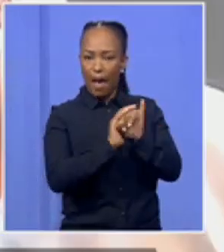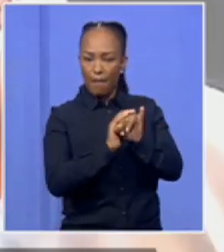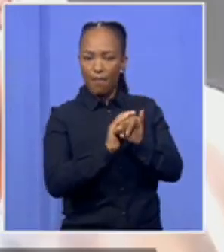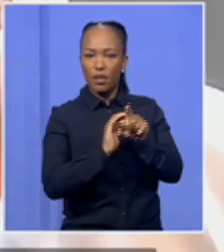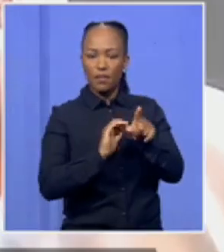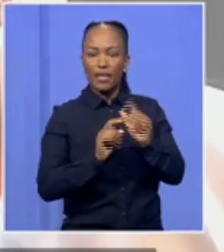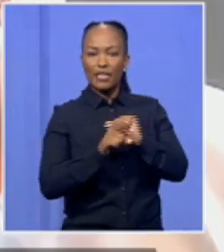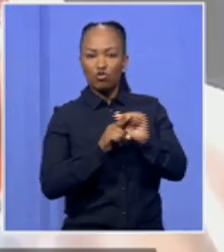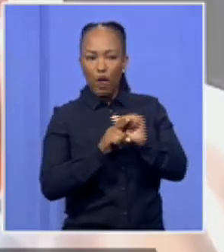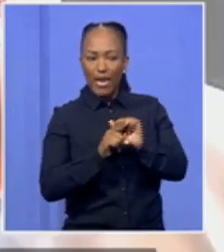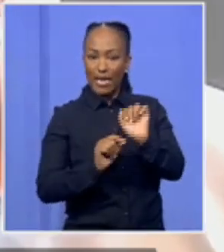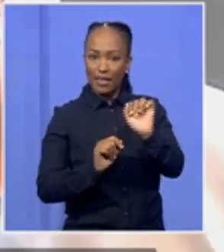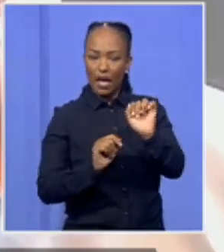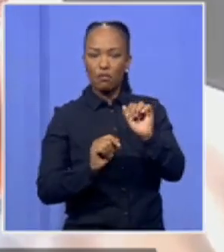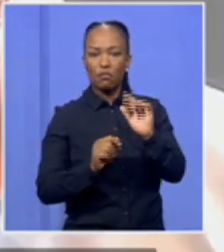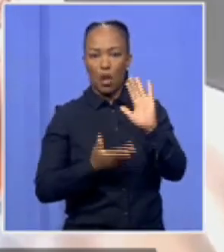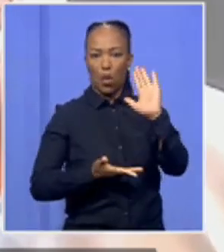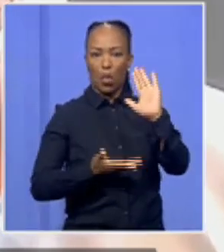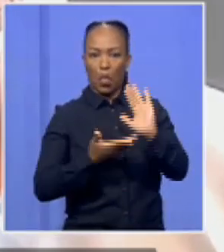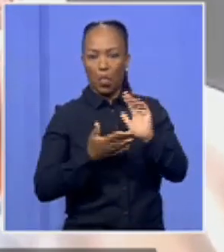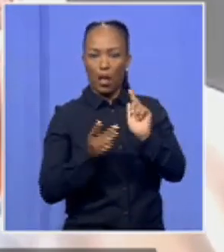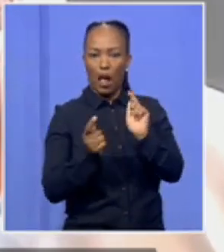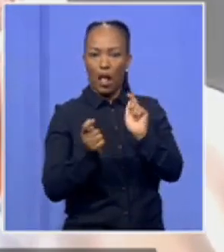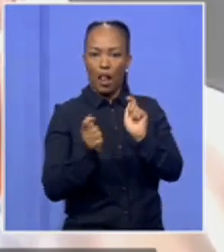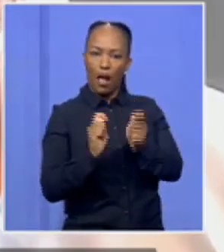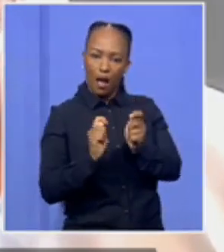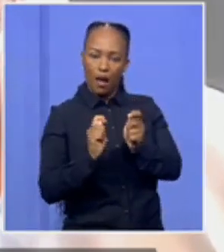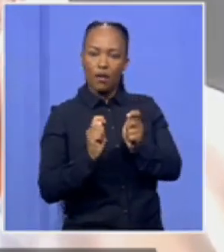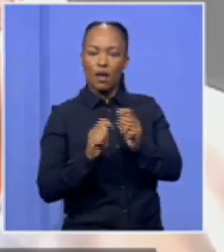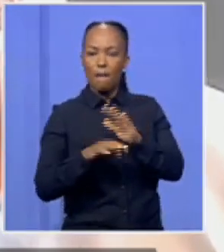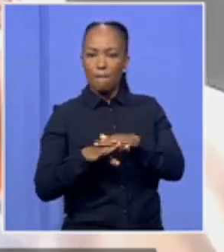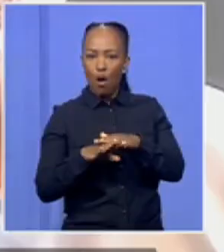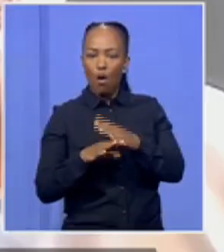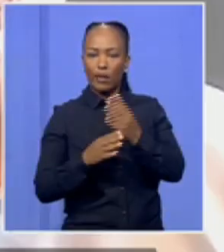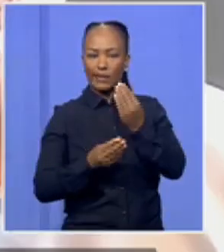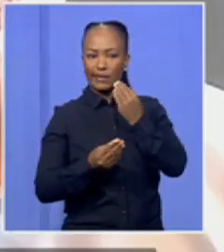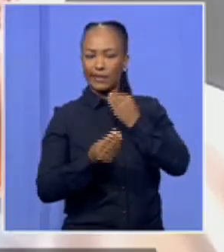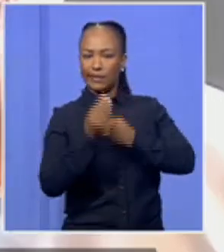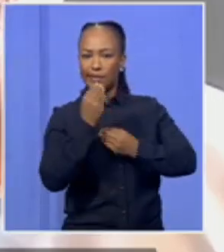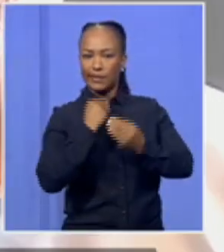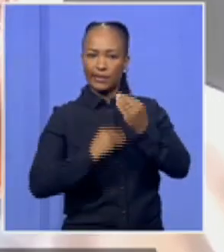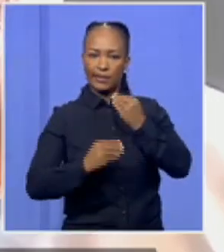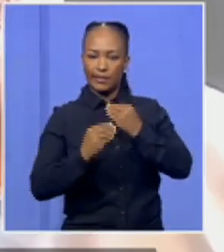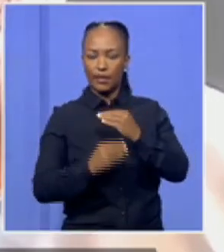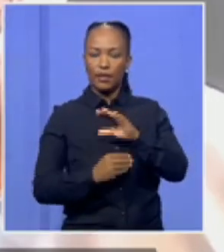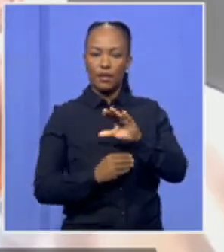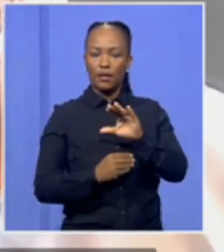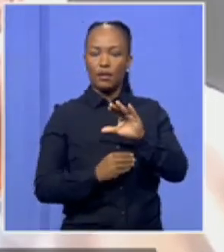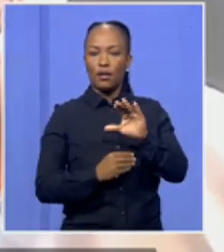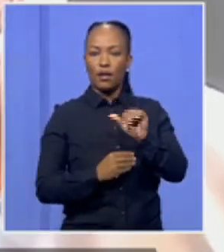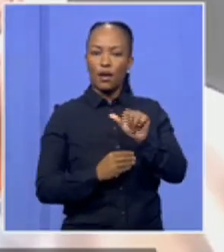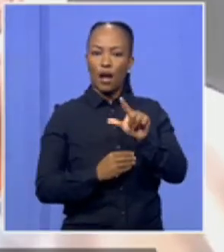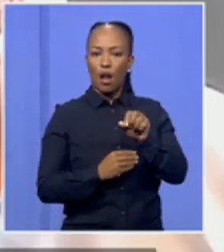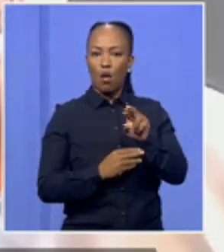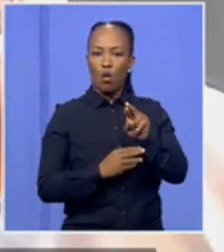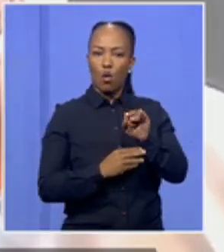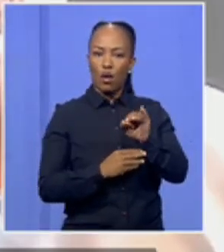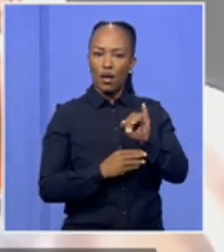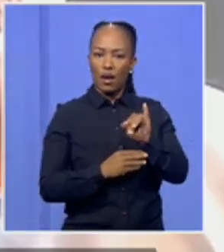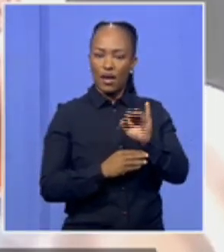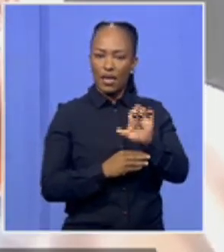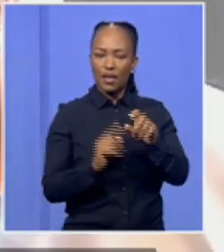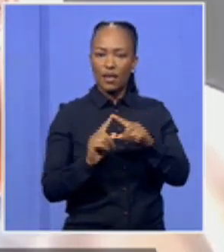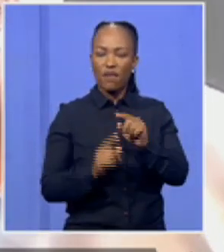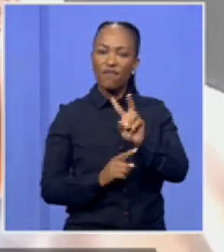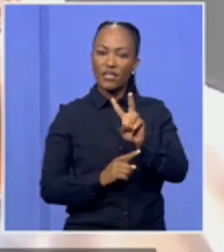their nutrition, they should take more calories in, but they also should be very careful to get enough calcium and vitamin D to help their